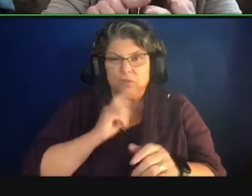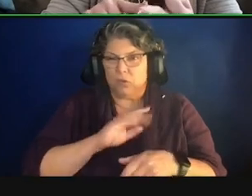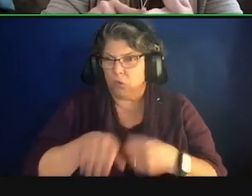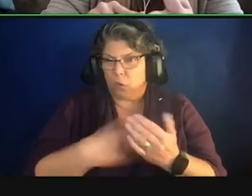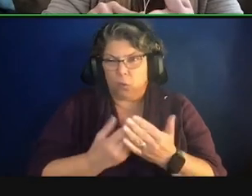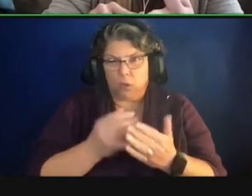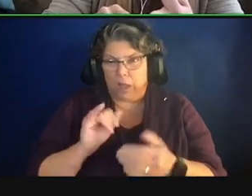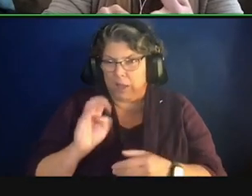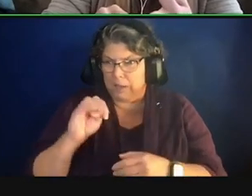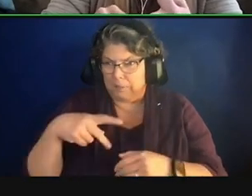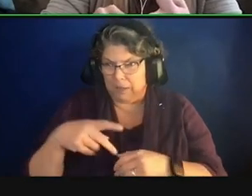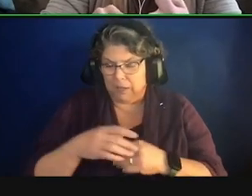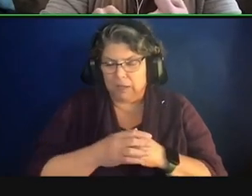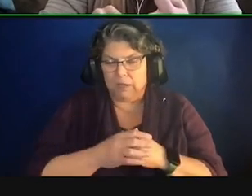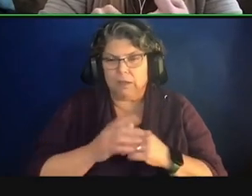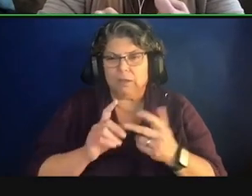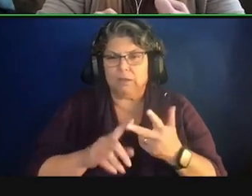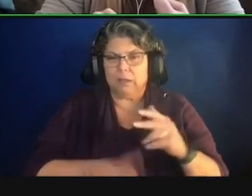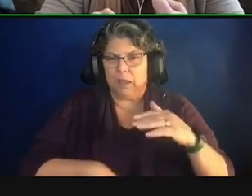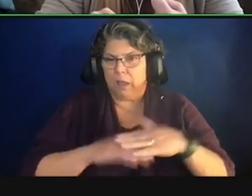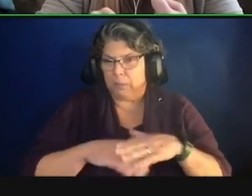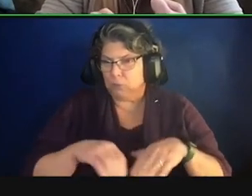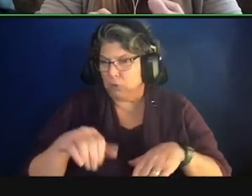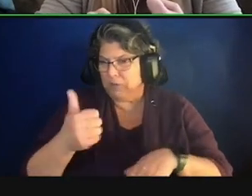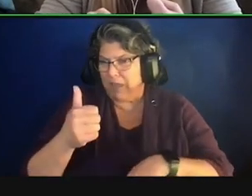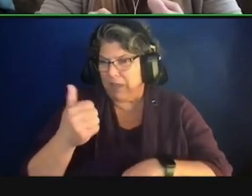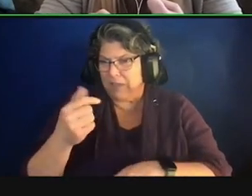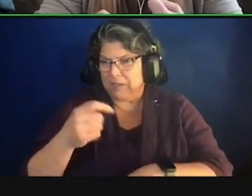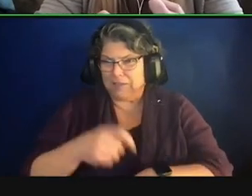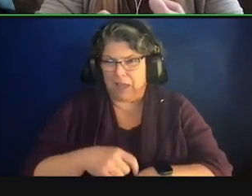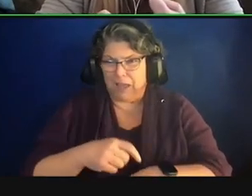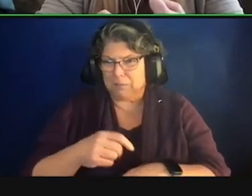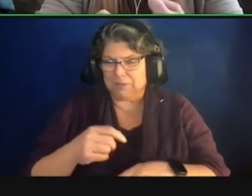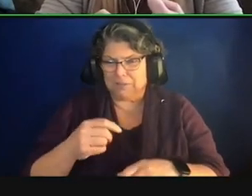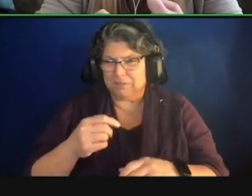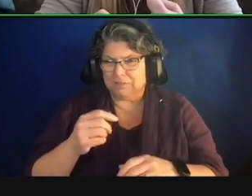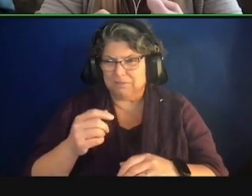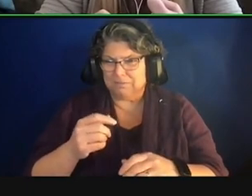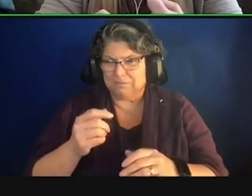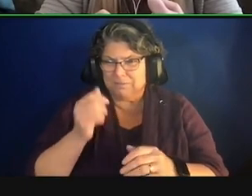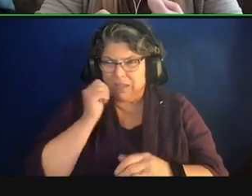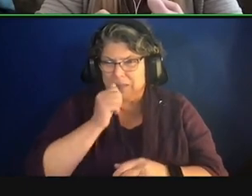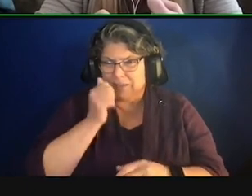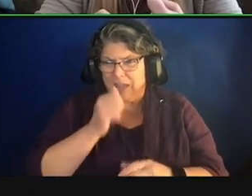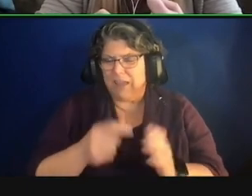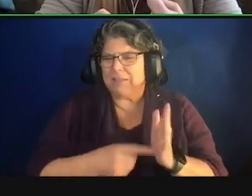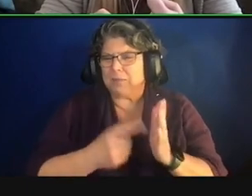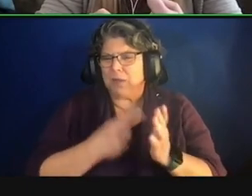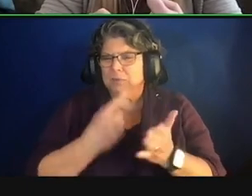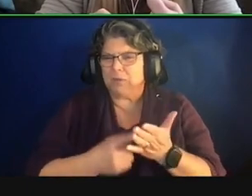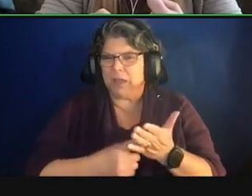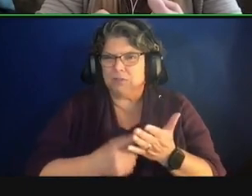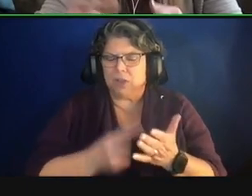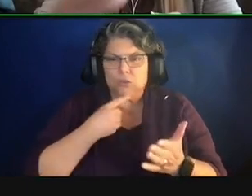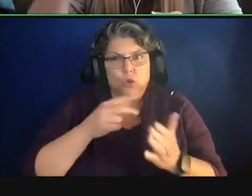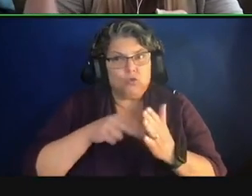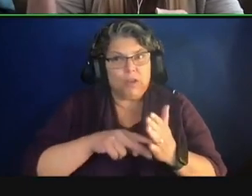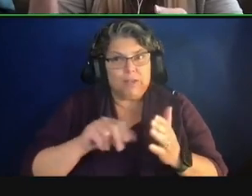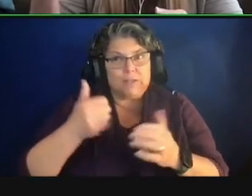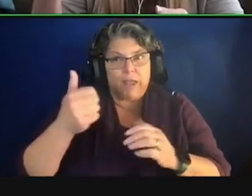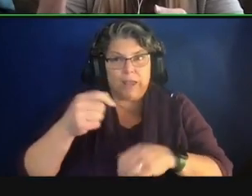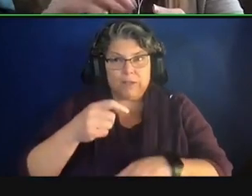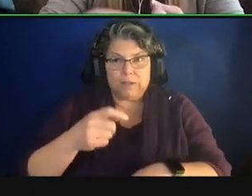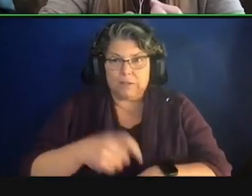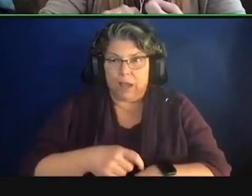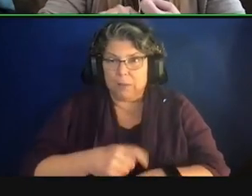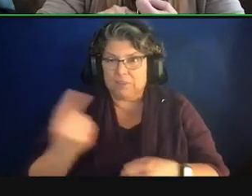IEP, up to 10 times a day. Sometimes we're just guessing. They're not going to say, oh, you've read 10 times a day, William, and then take the